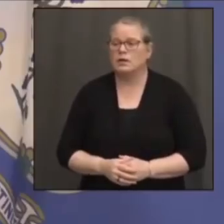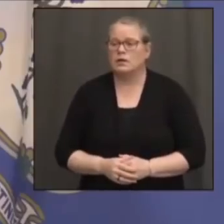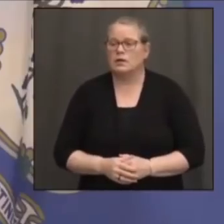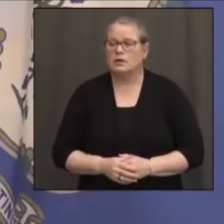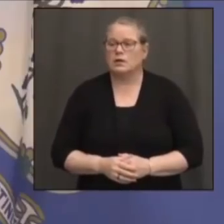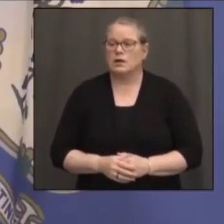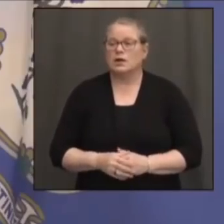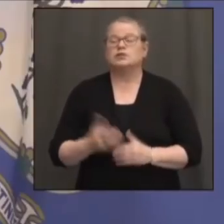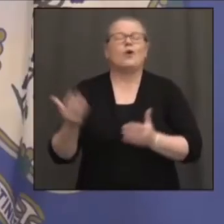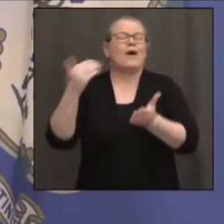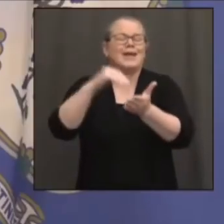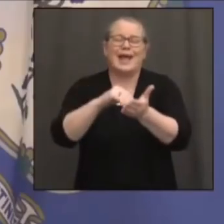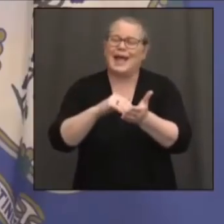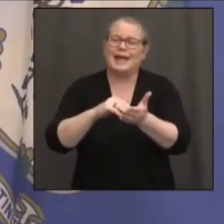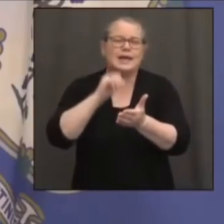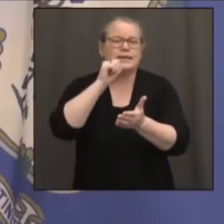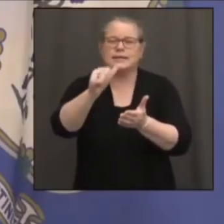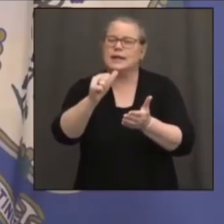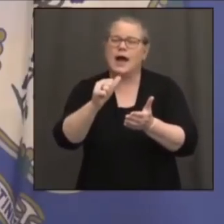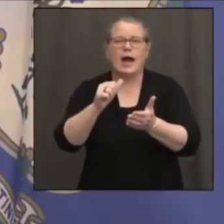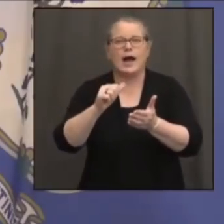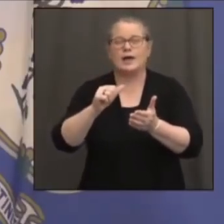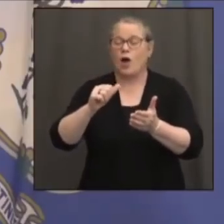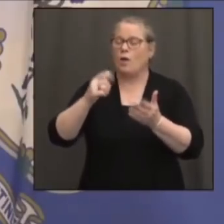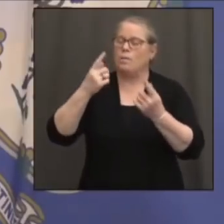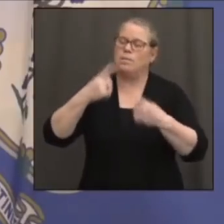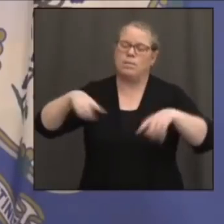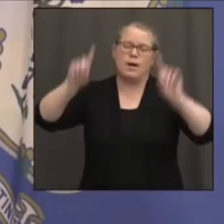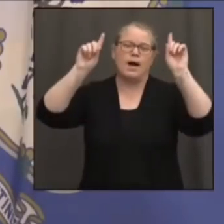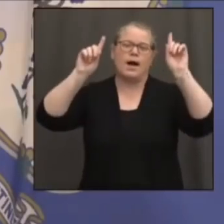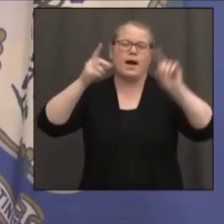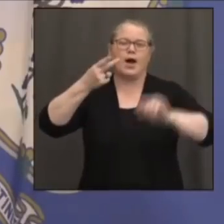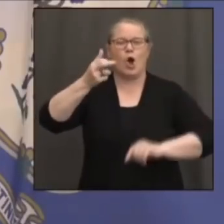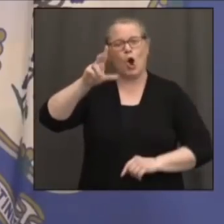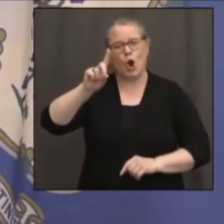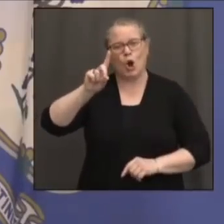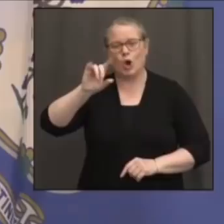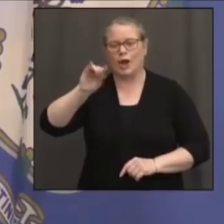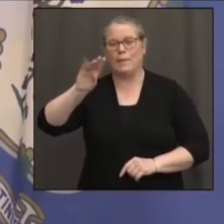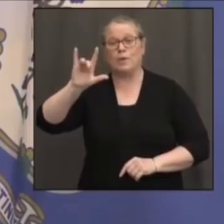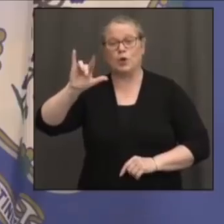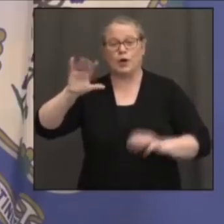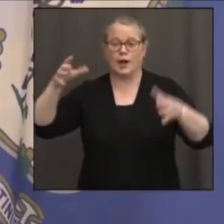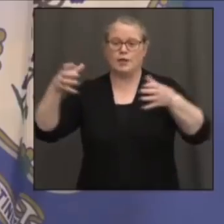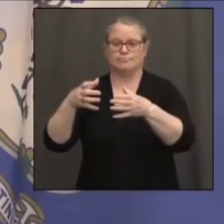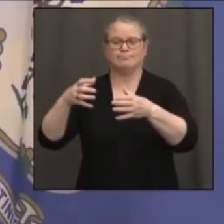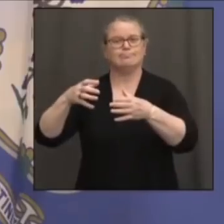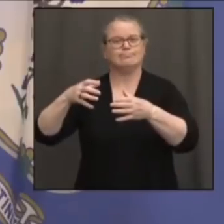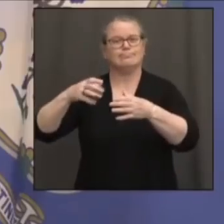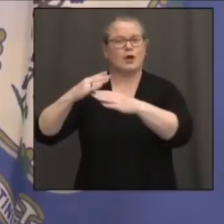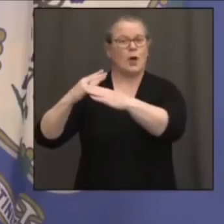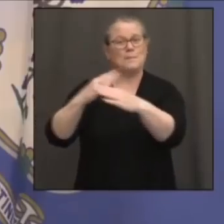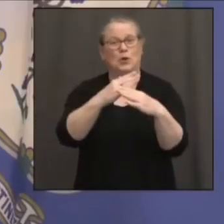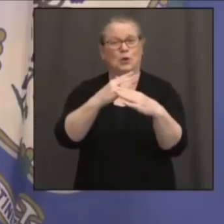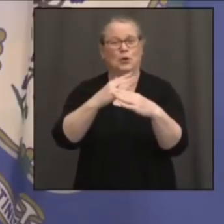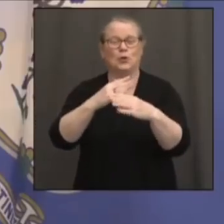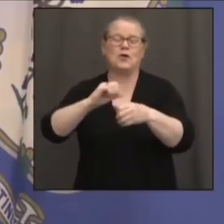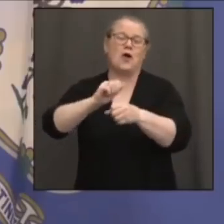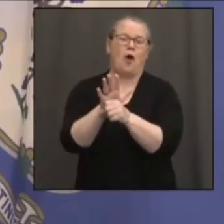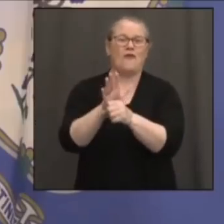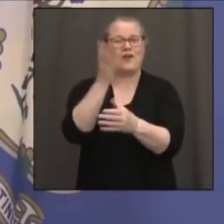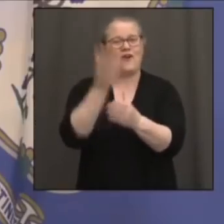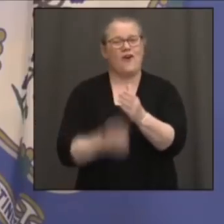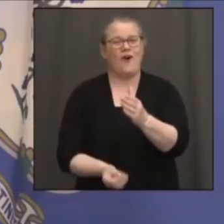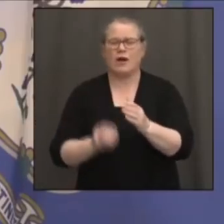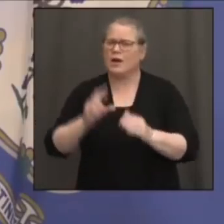like, finally we're at herd immunity and we've stopped COVID dead in its tracks. 50% fully vaccinated makes